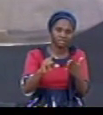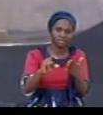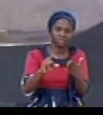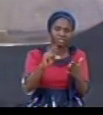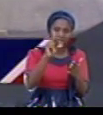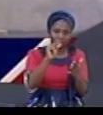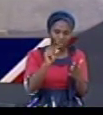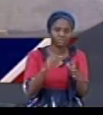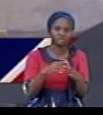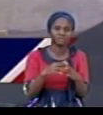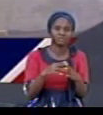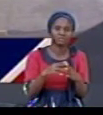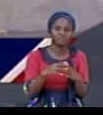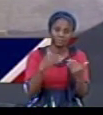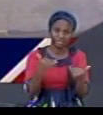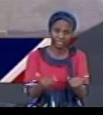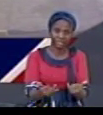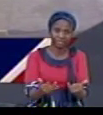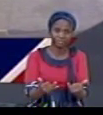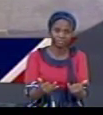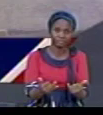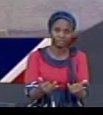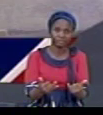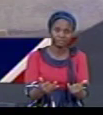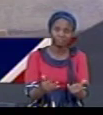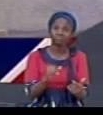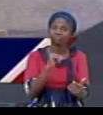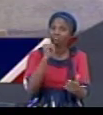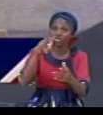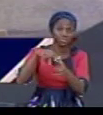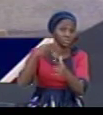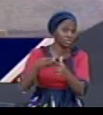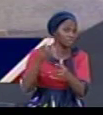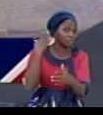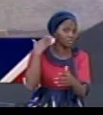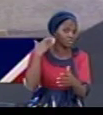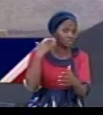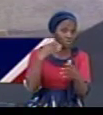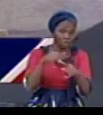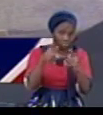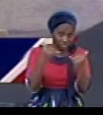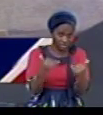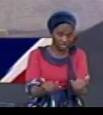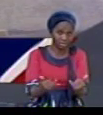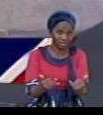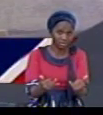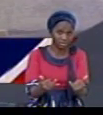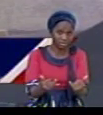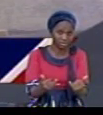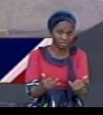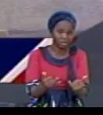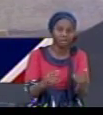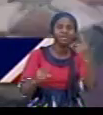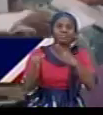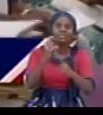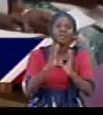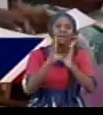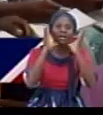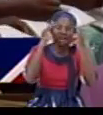20. Now, not then, not at that time, now. Somebody shout